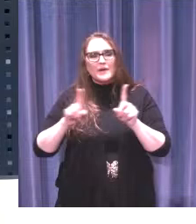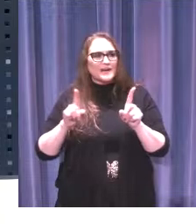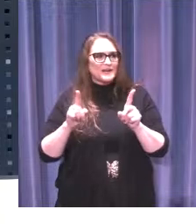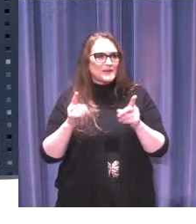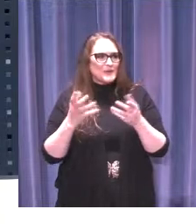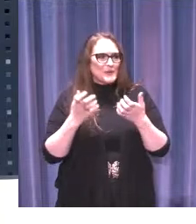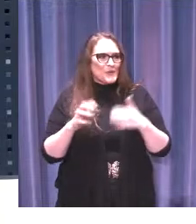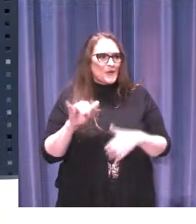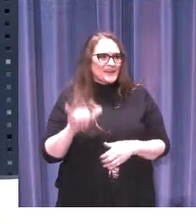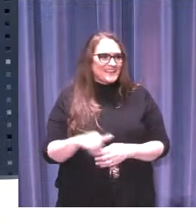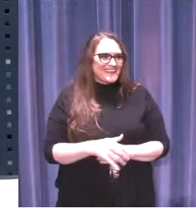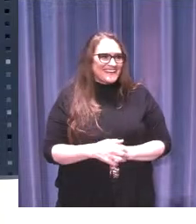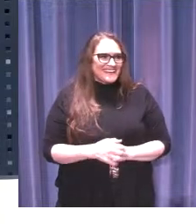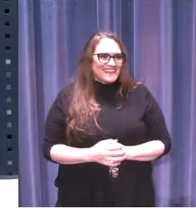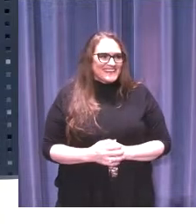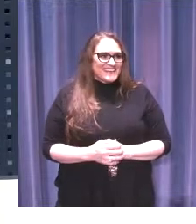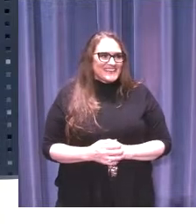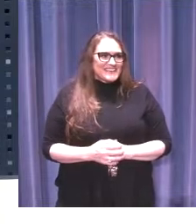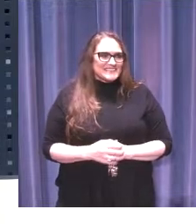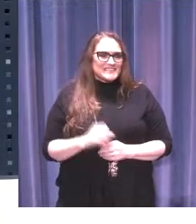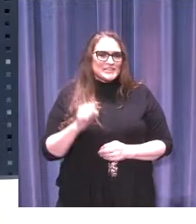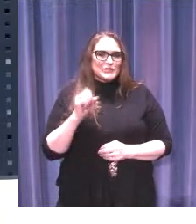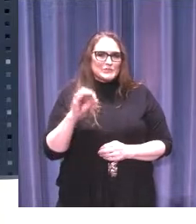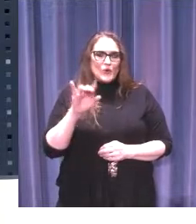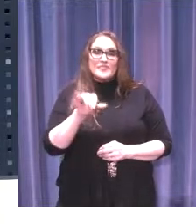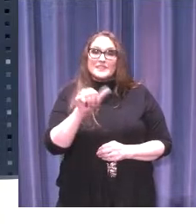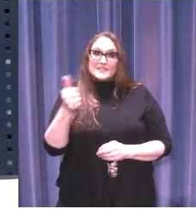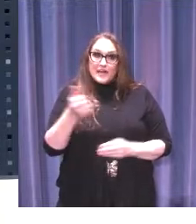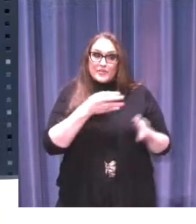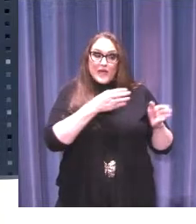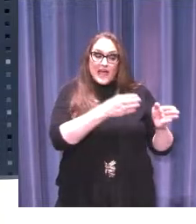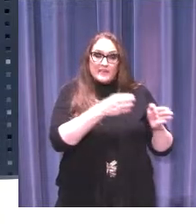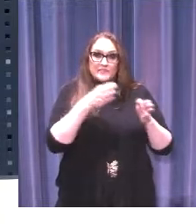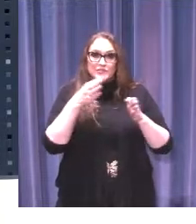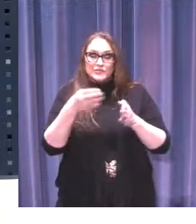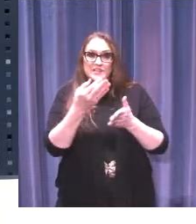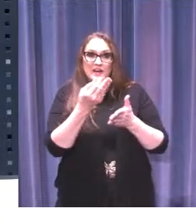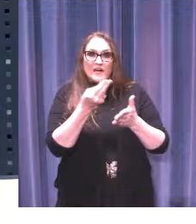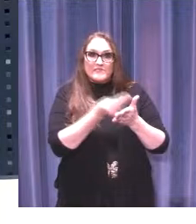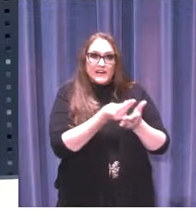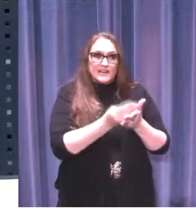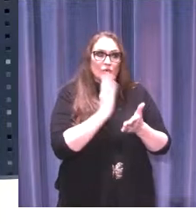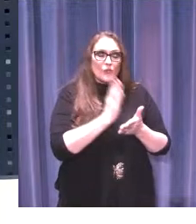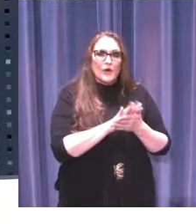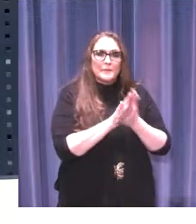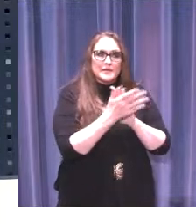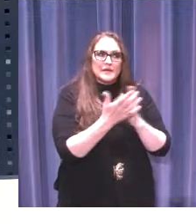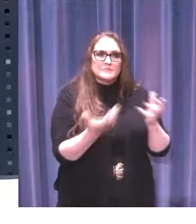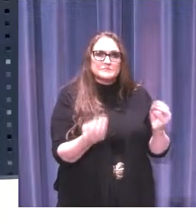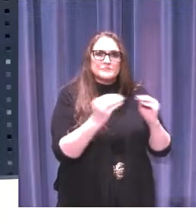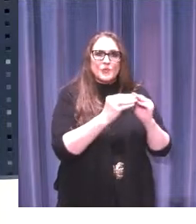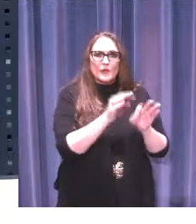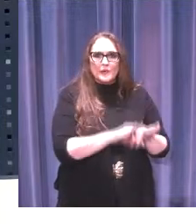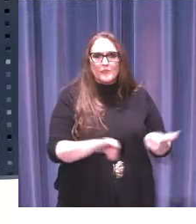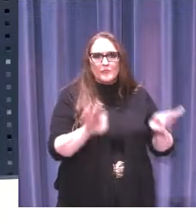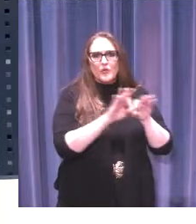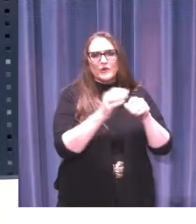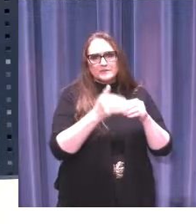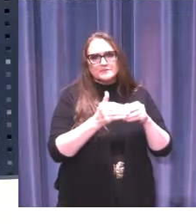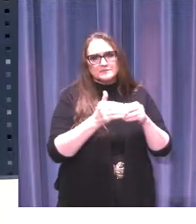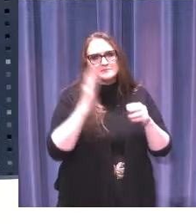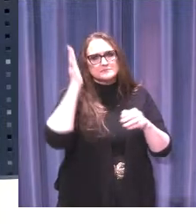to. And so these other avenues of funding are going to become much more important going